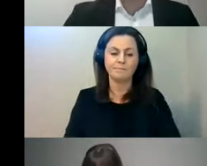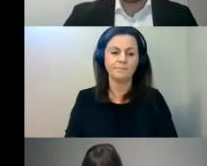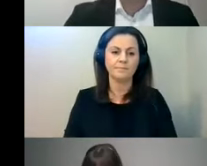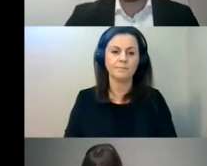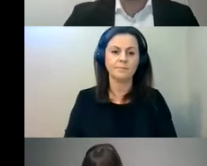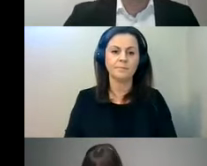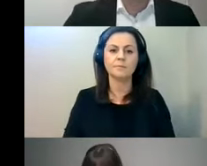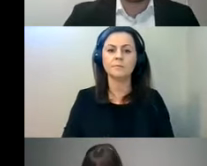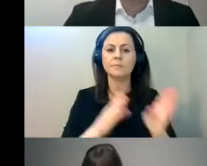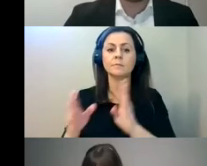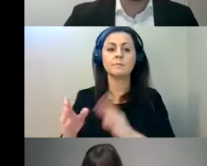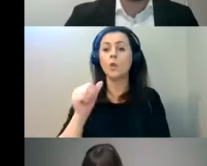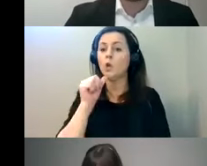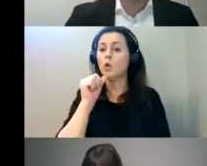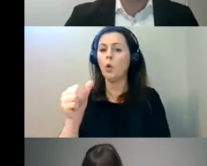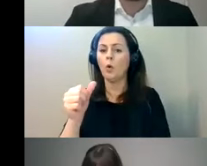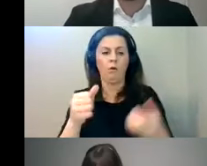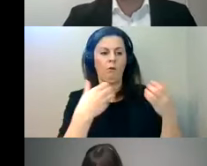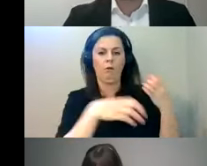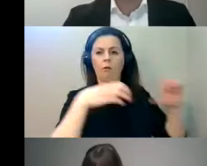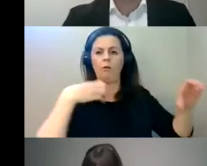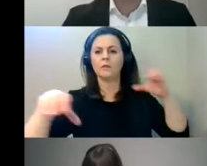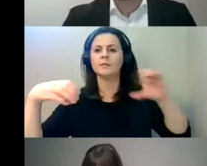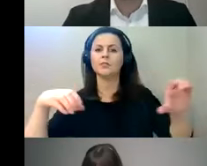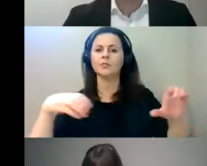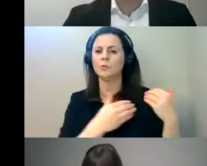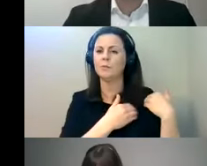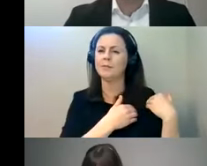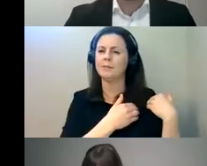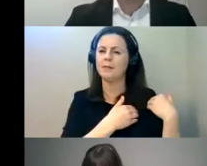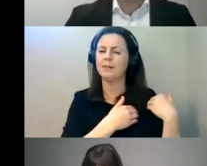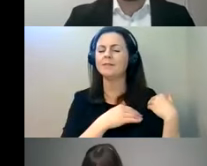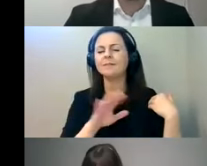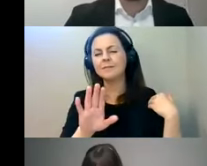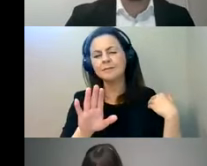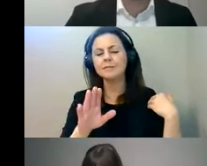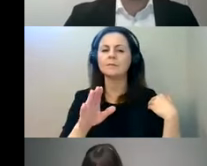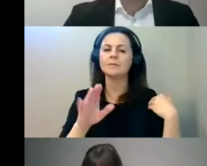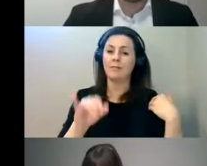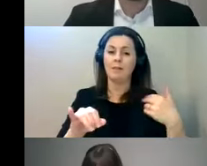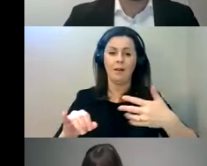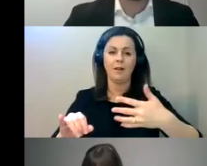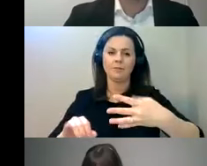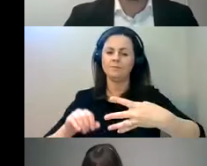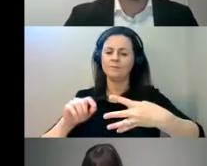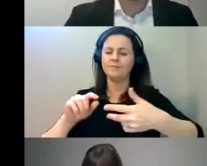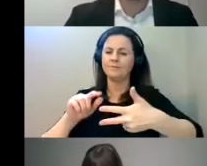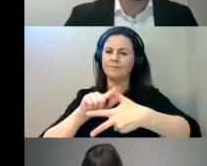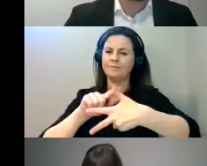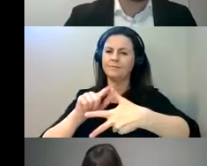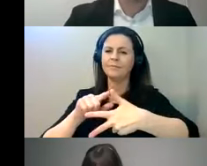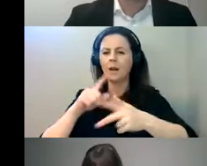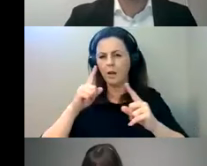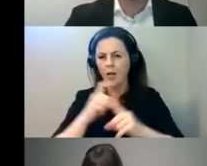Don't sub-delegate responsibility as an attorney. Now, this is a little bit of a complicated point because depending on the complexity